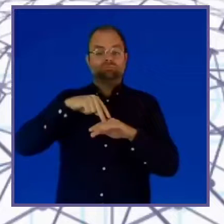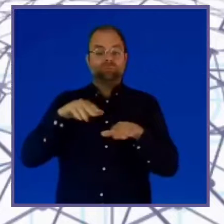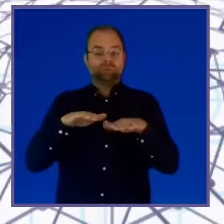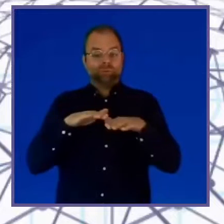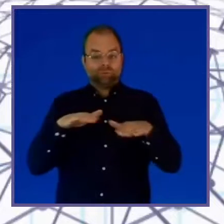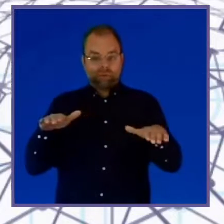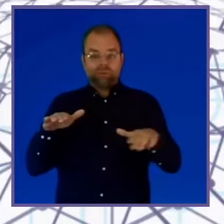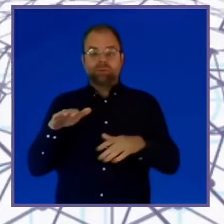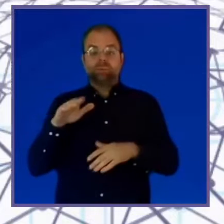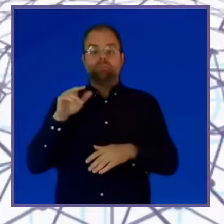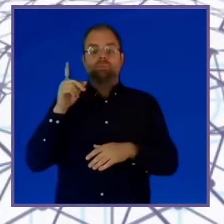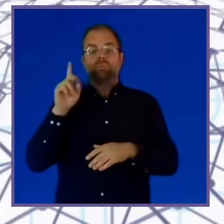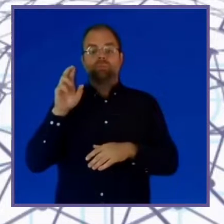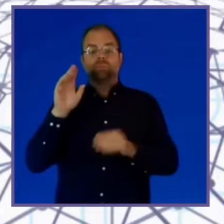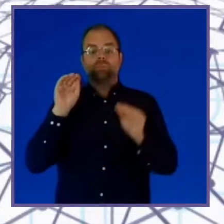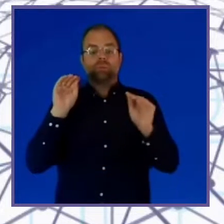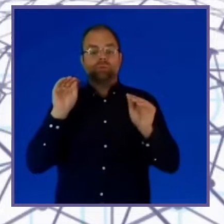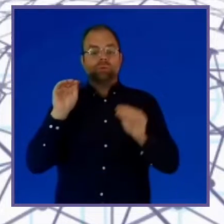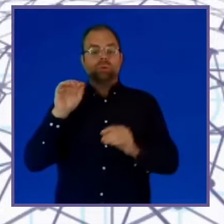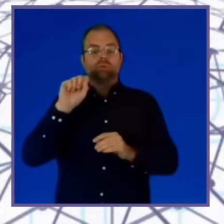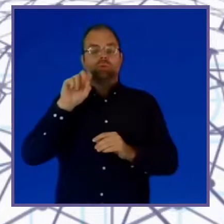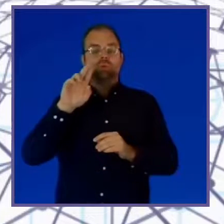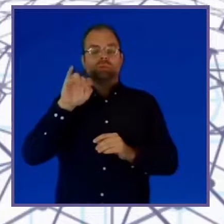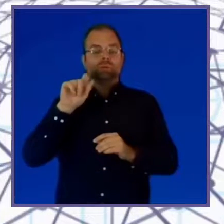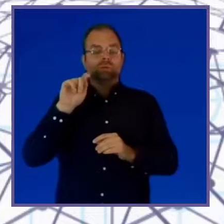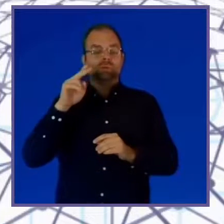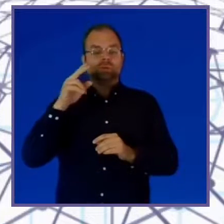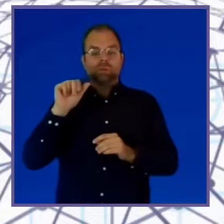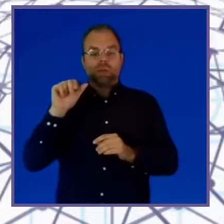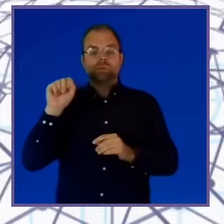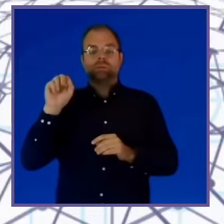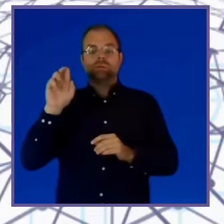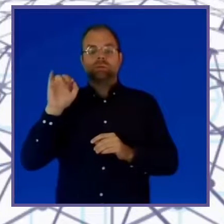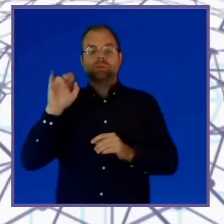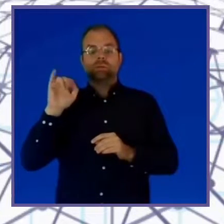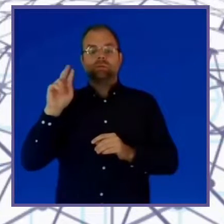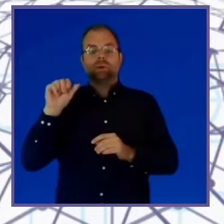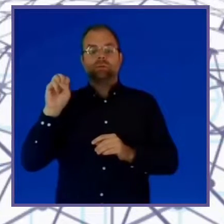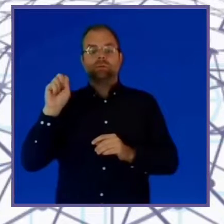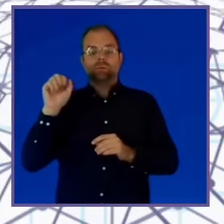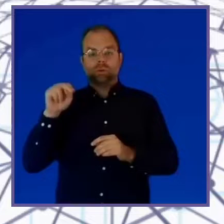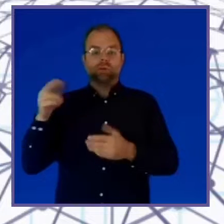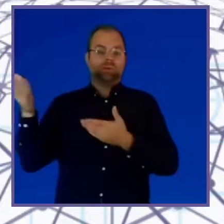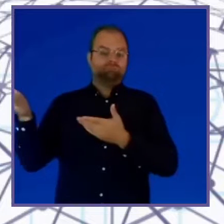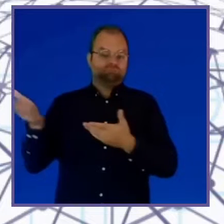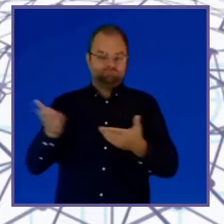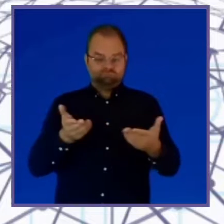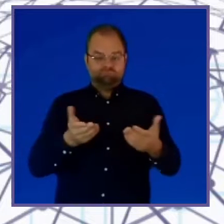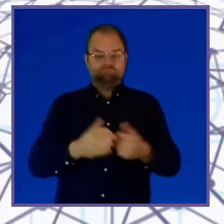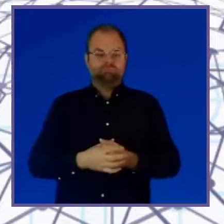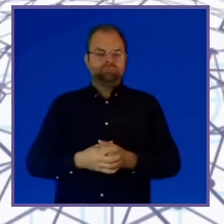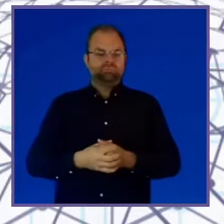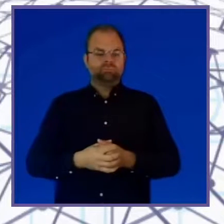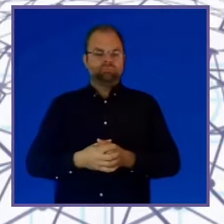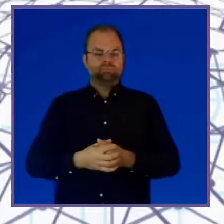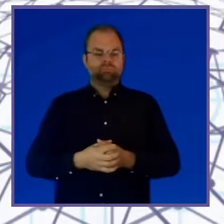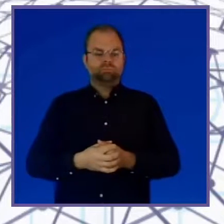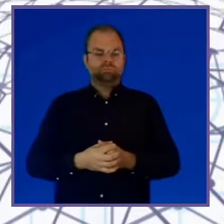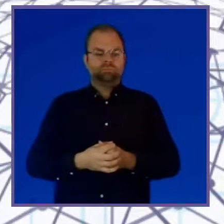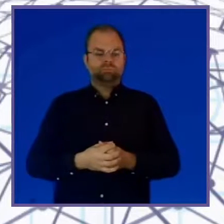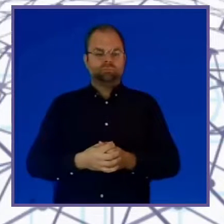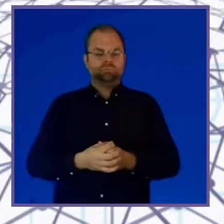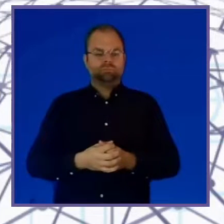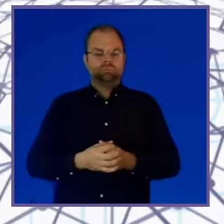Hello, everyone. Great to be here. I guess there's nobody online, or is it